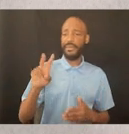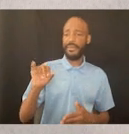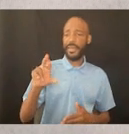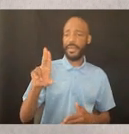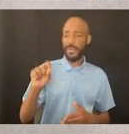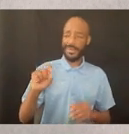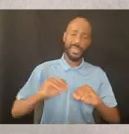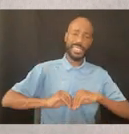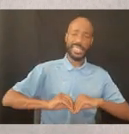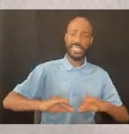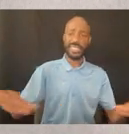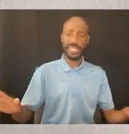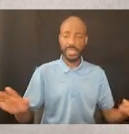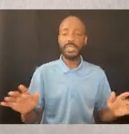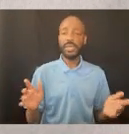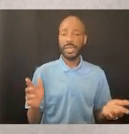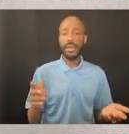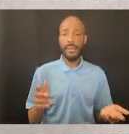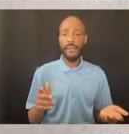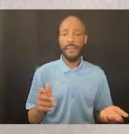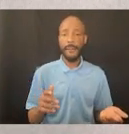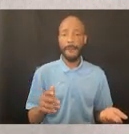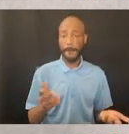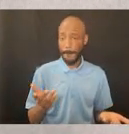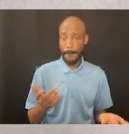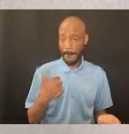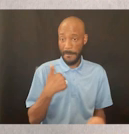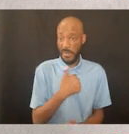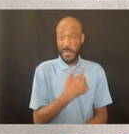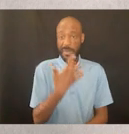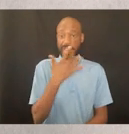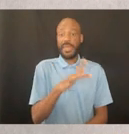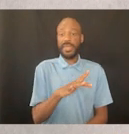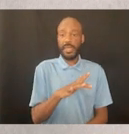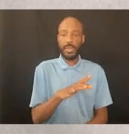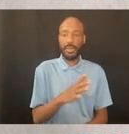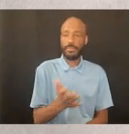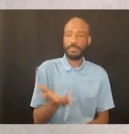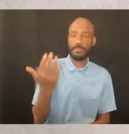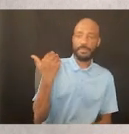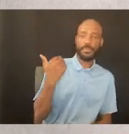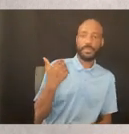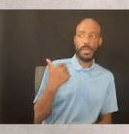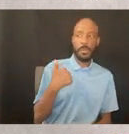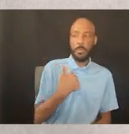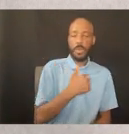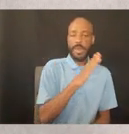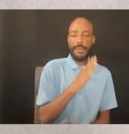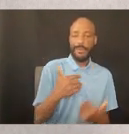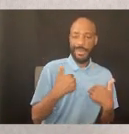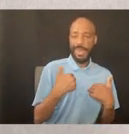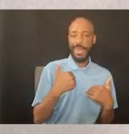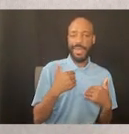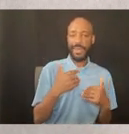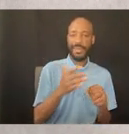viruses, that we were lucky at that stage that we didn't have a pandemic like we have